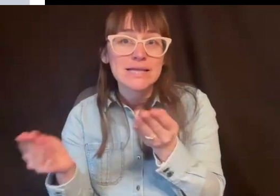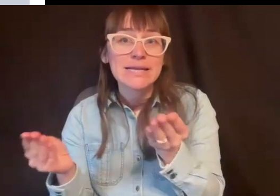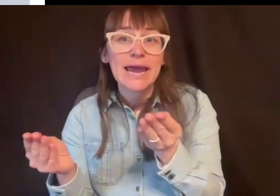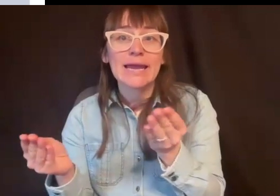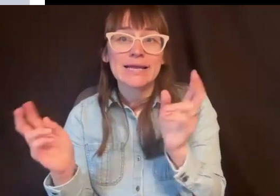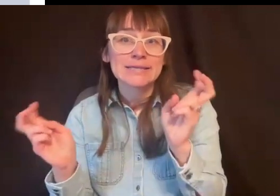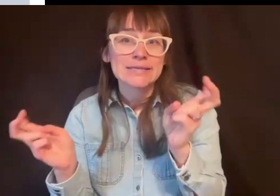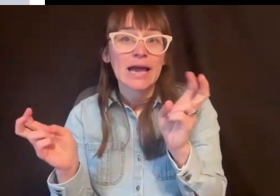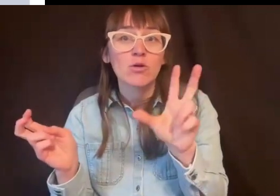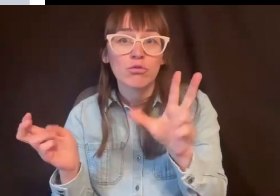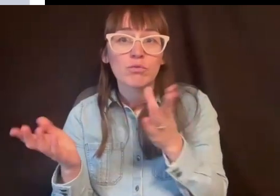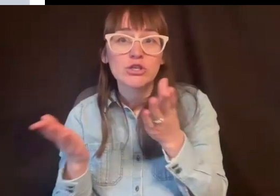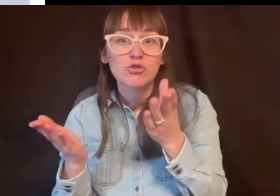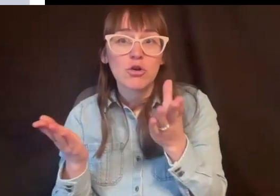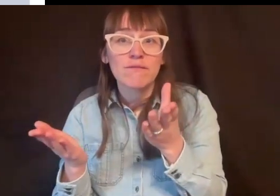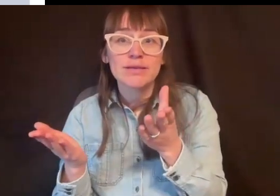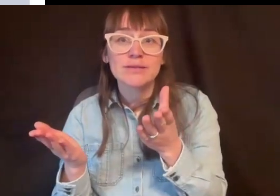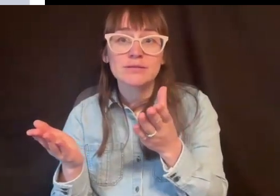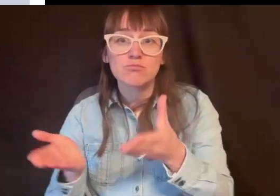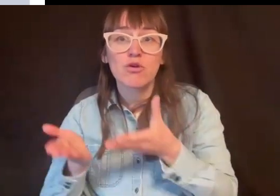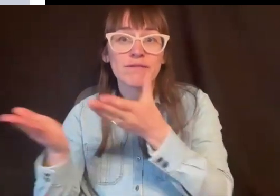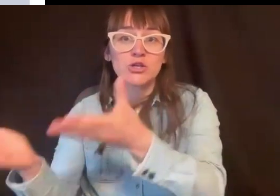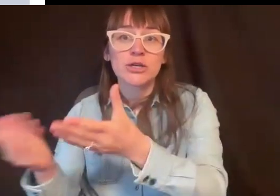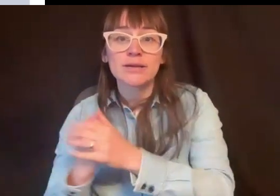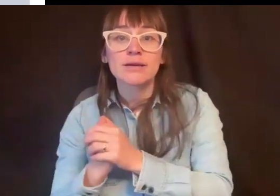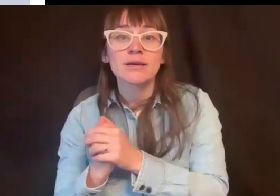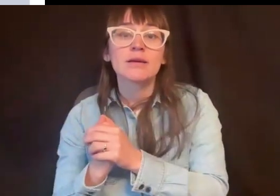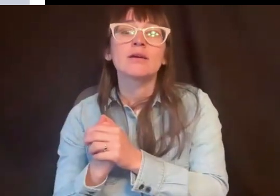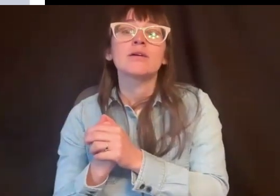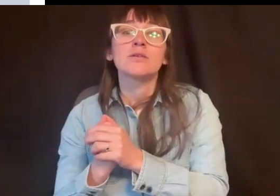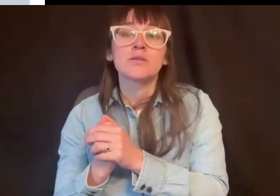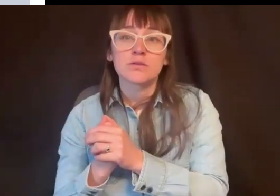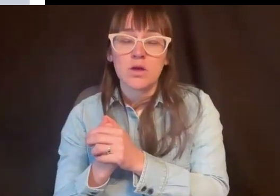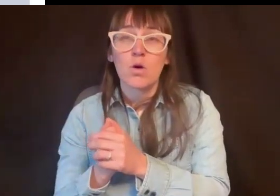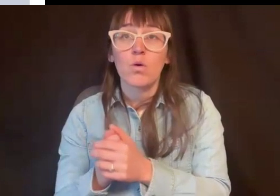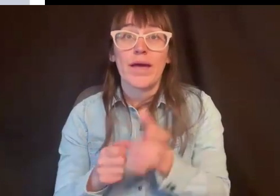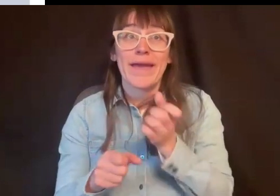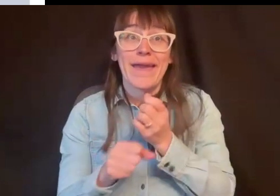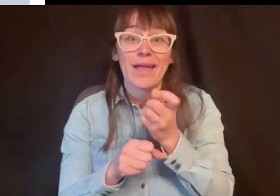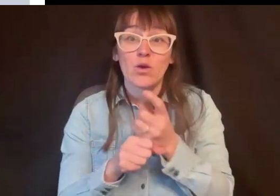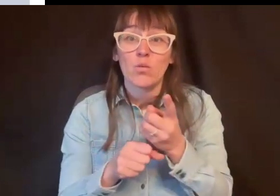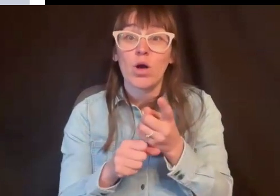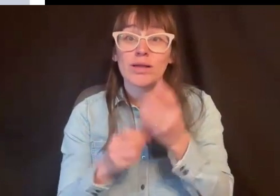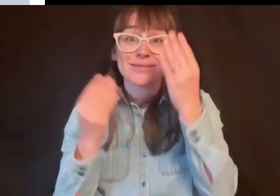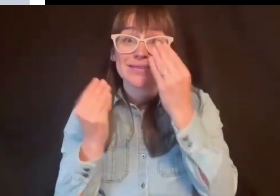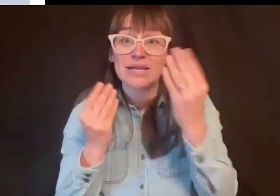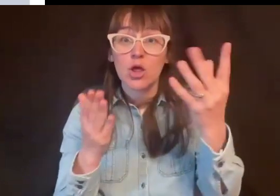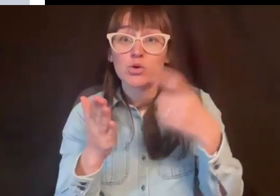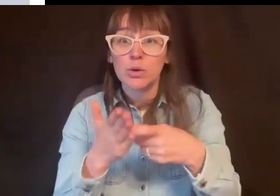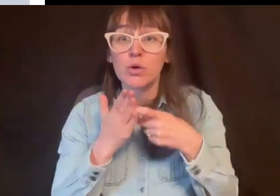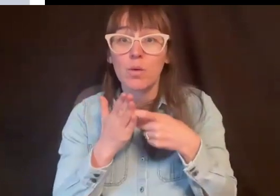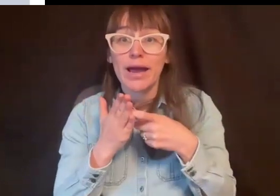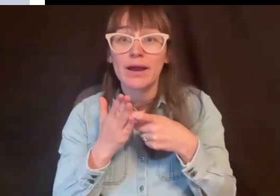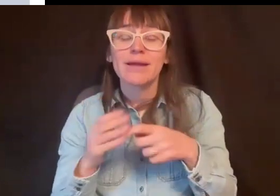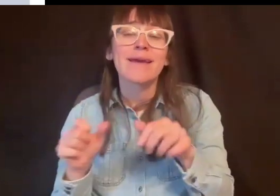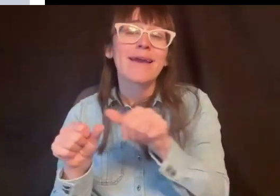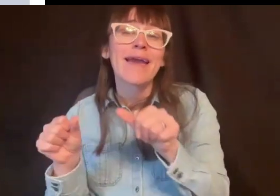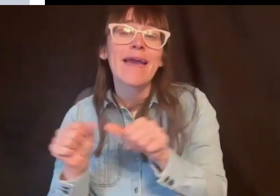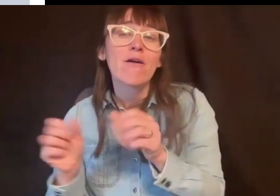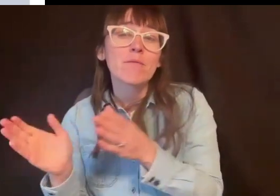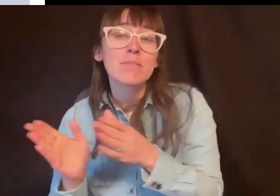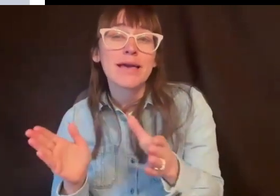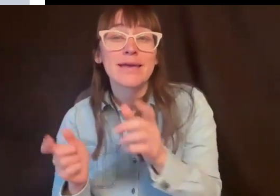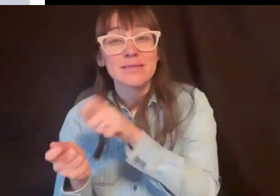services. So as we just discussed in terms of the annual disclosure requirement under an area plan, the disclosure of any